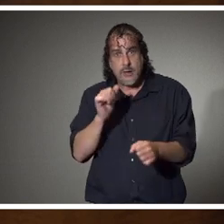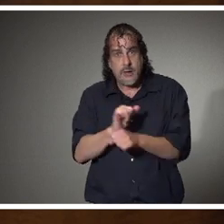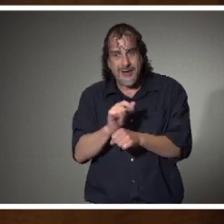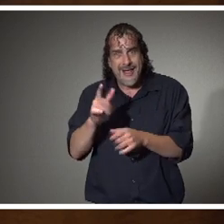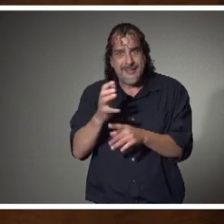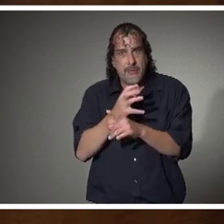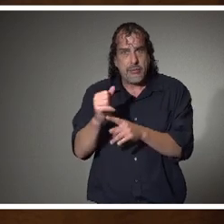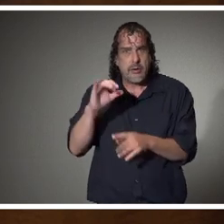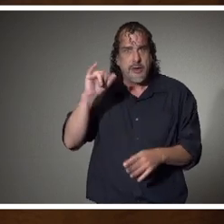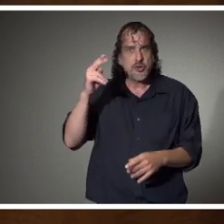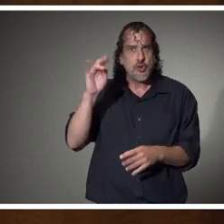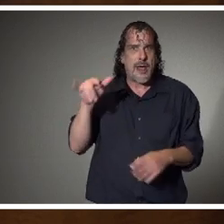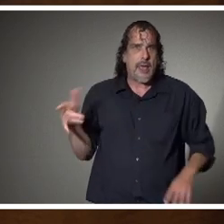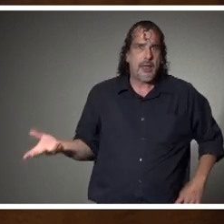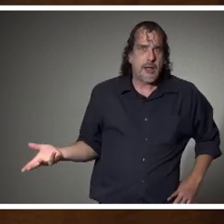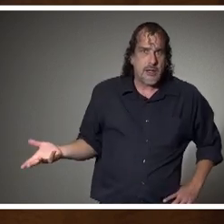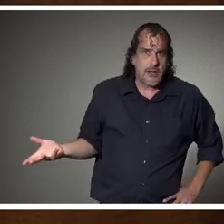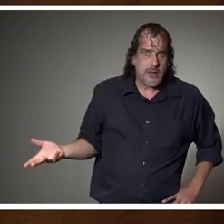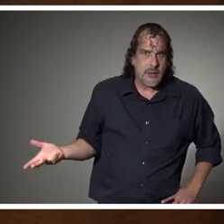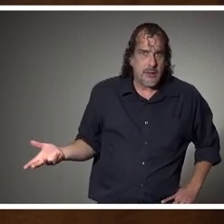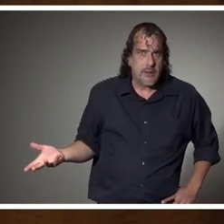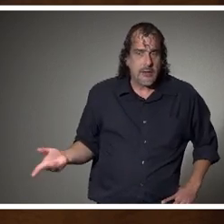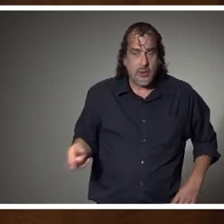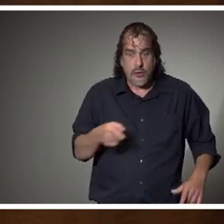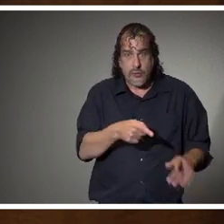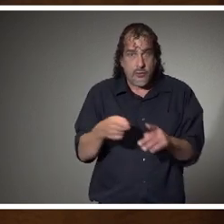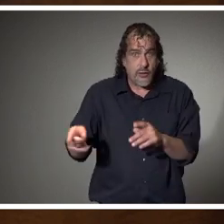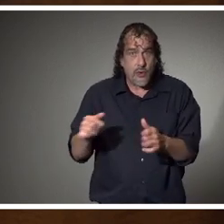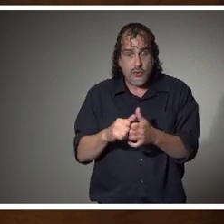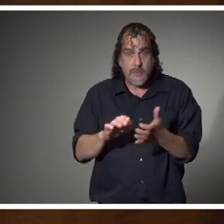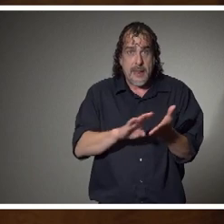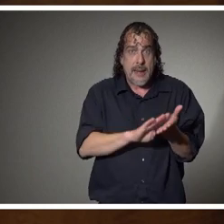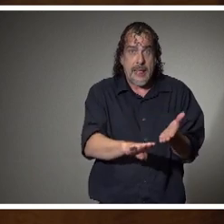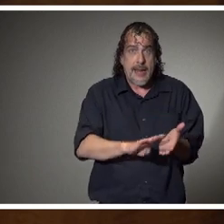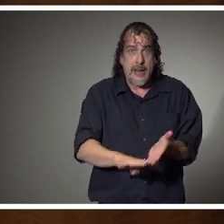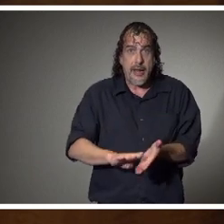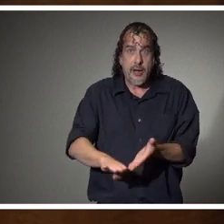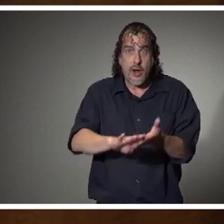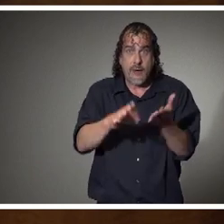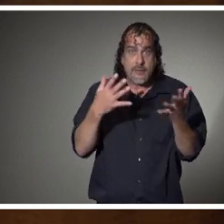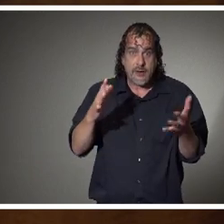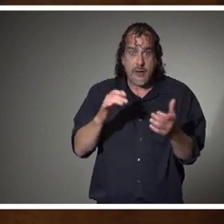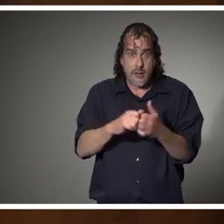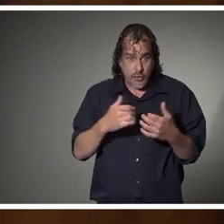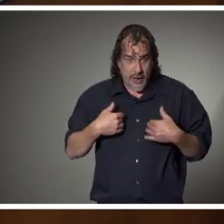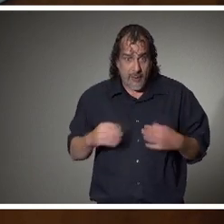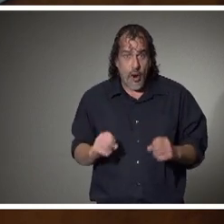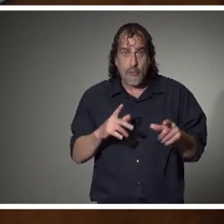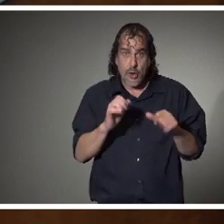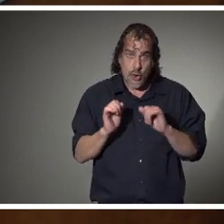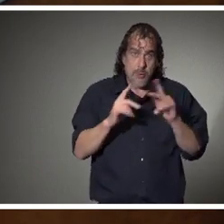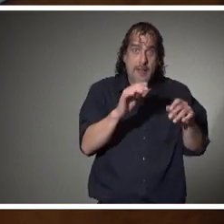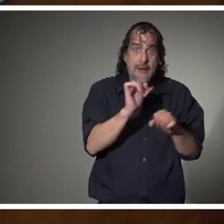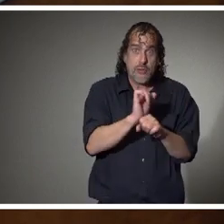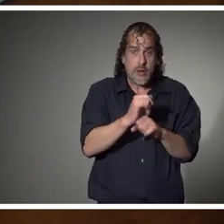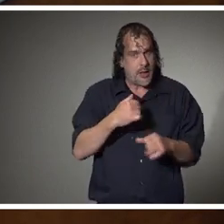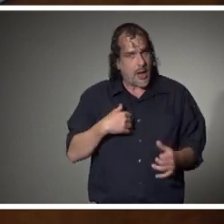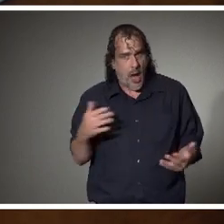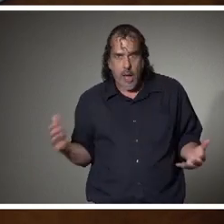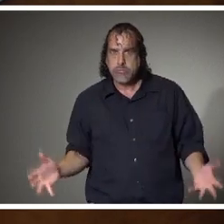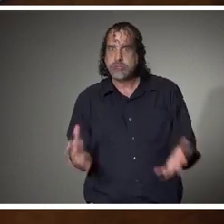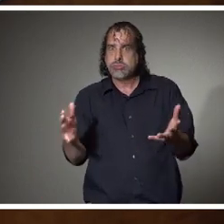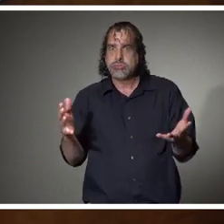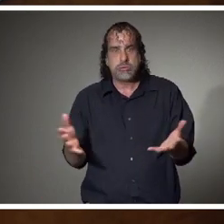out in July. And so those individuals that have been laid off, that get an opportunity to go back to work, I strongly encourage